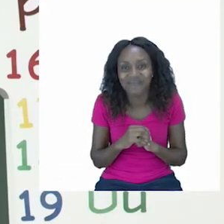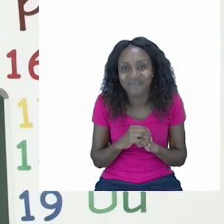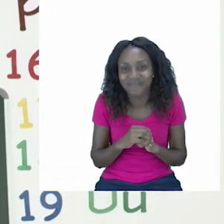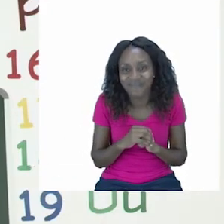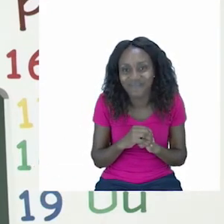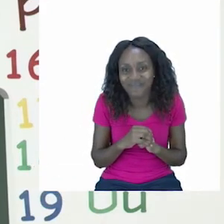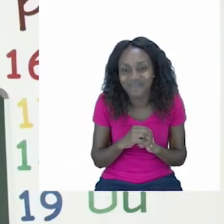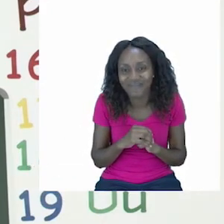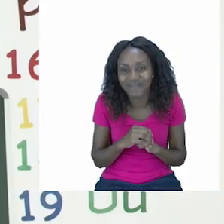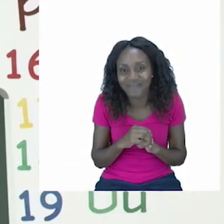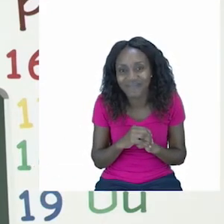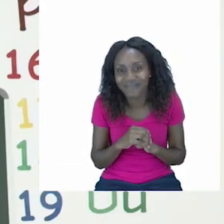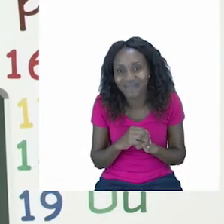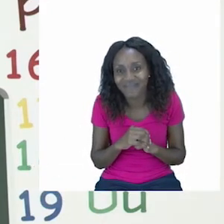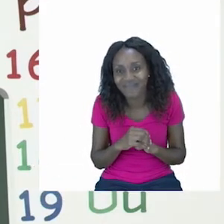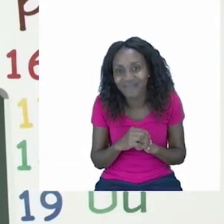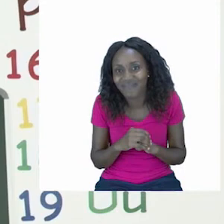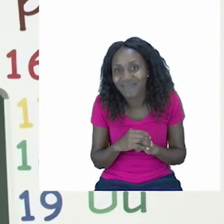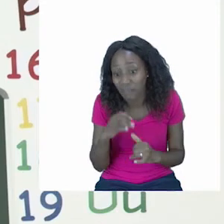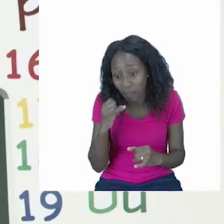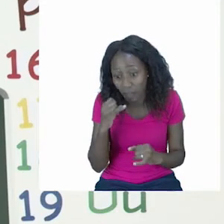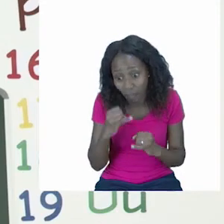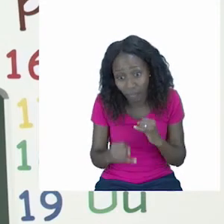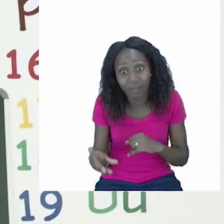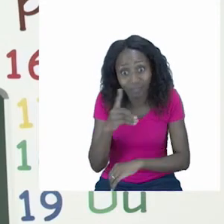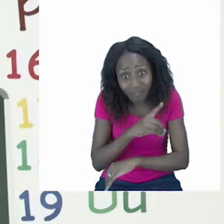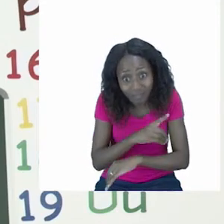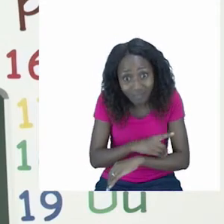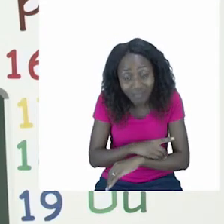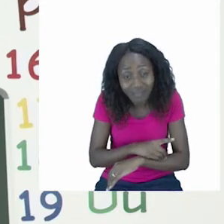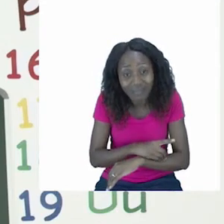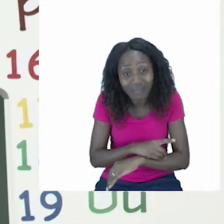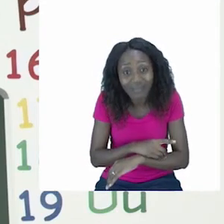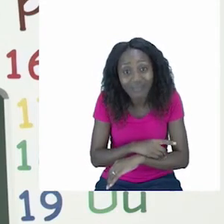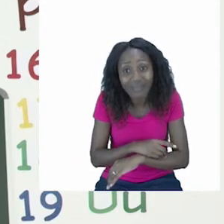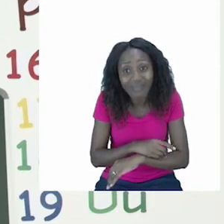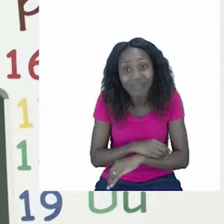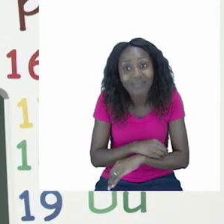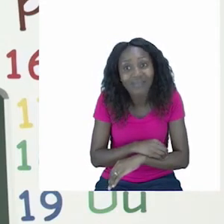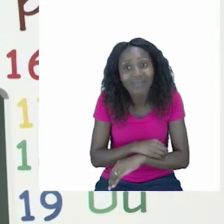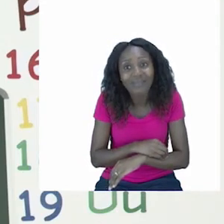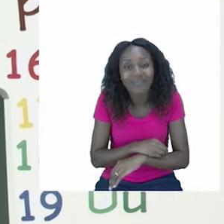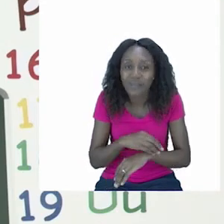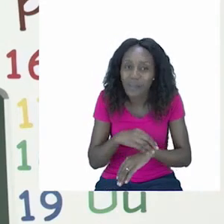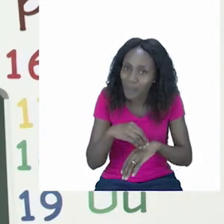And the last day of the week, the 7th day, is